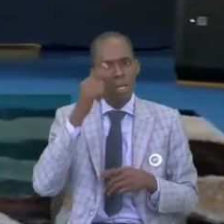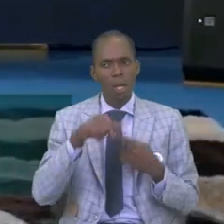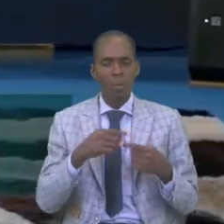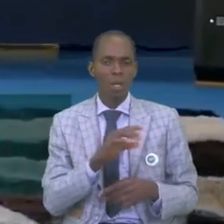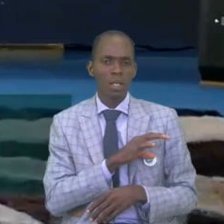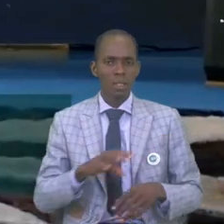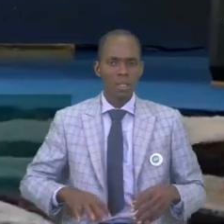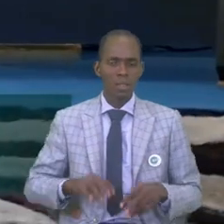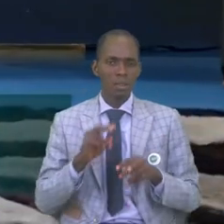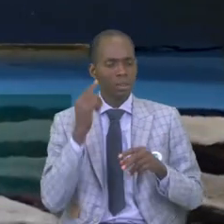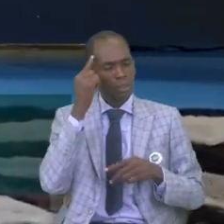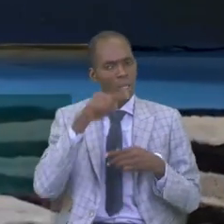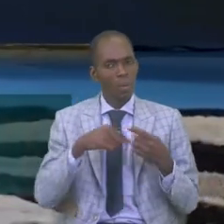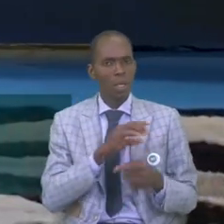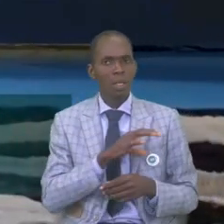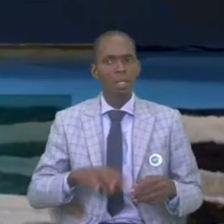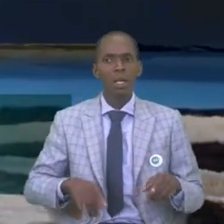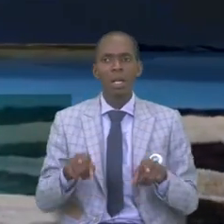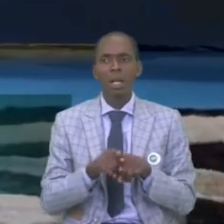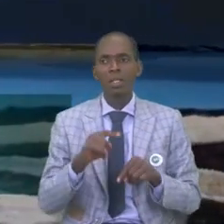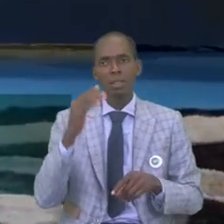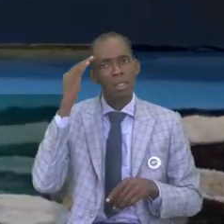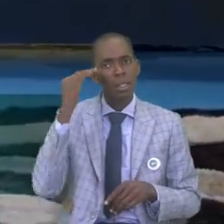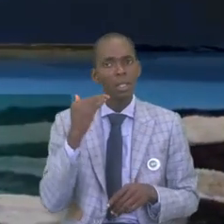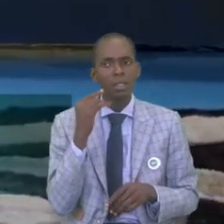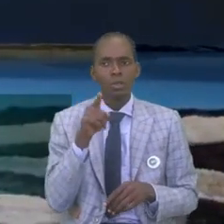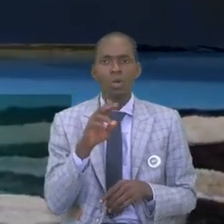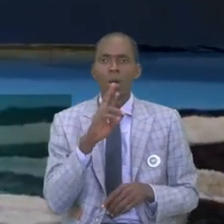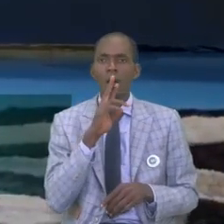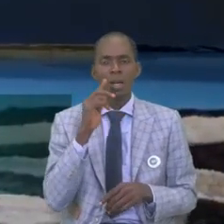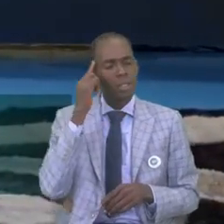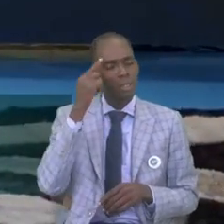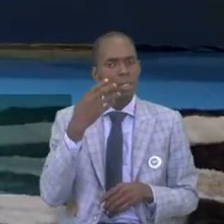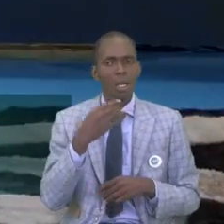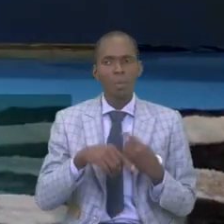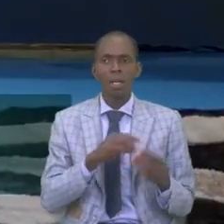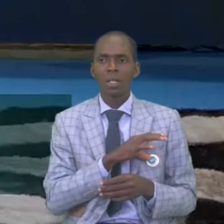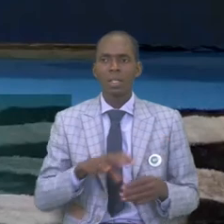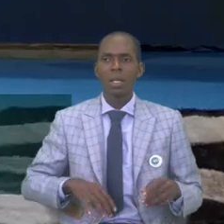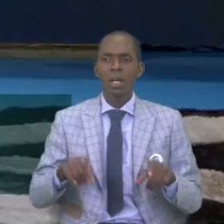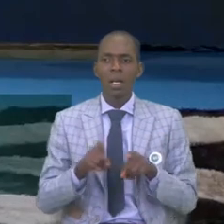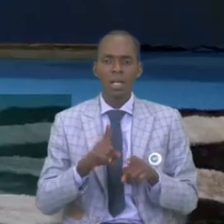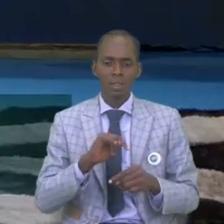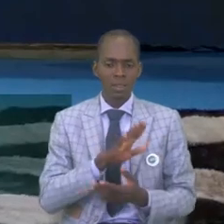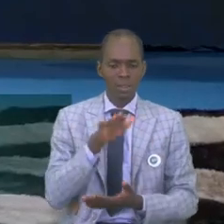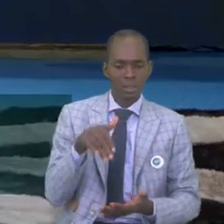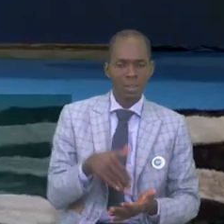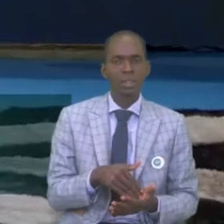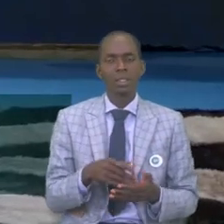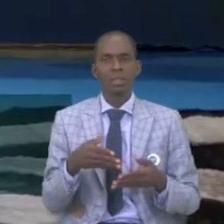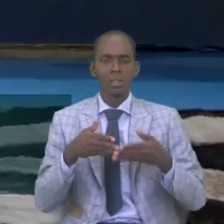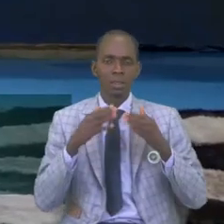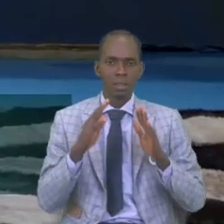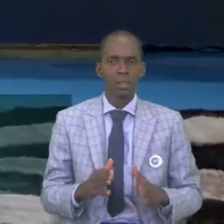as head, you are thinking about him at the very center, at the very heart, as the helper and as the healer. And